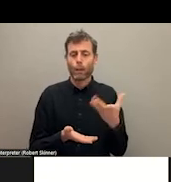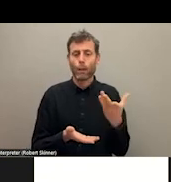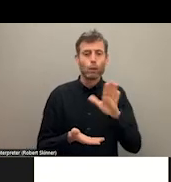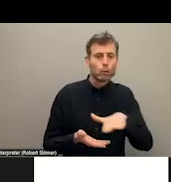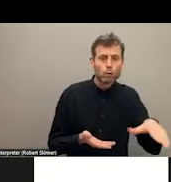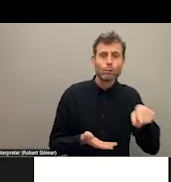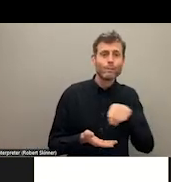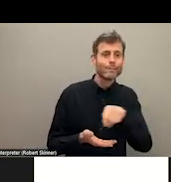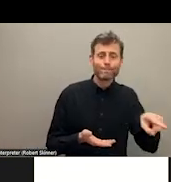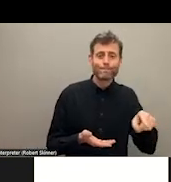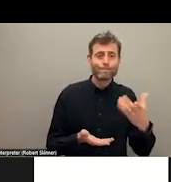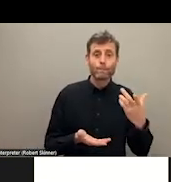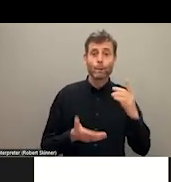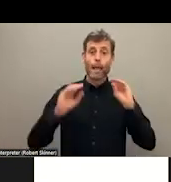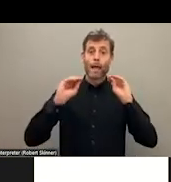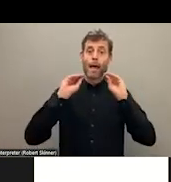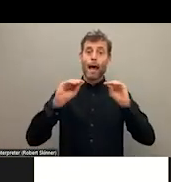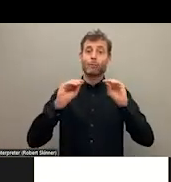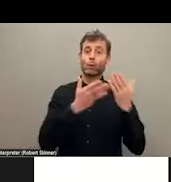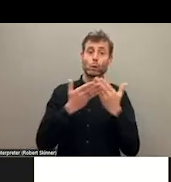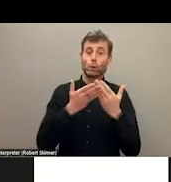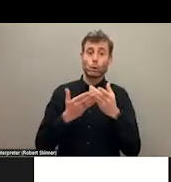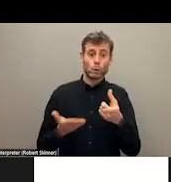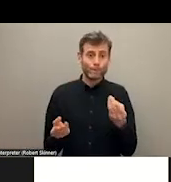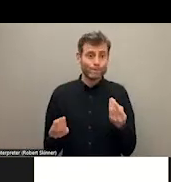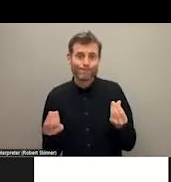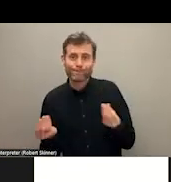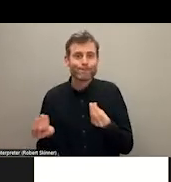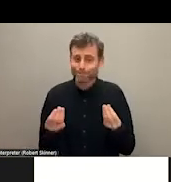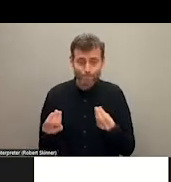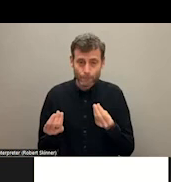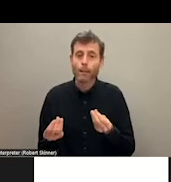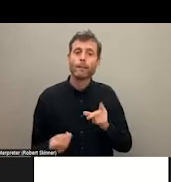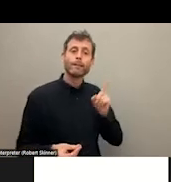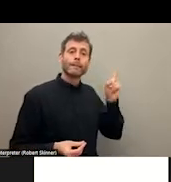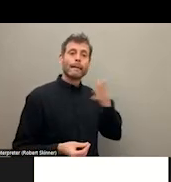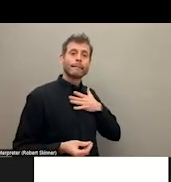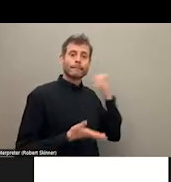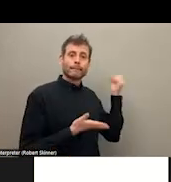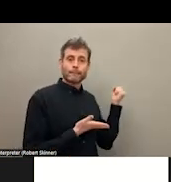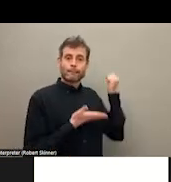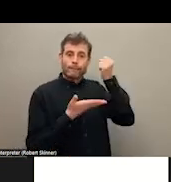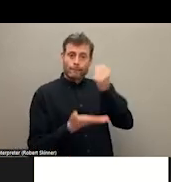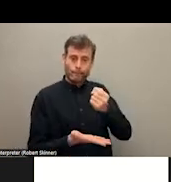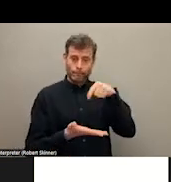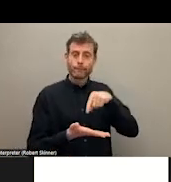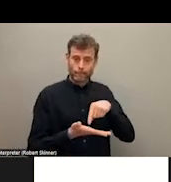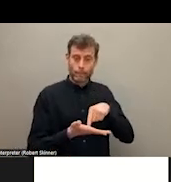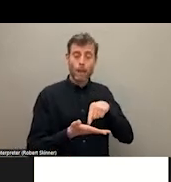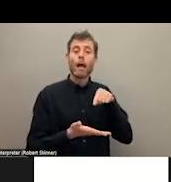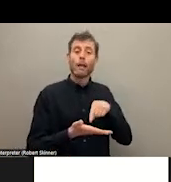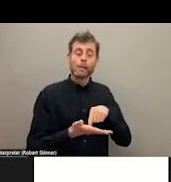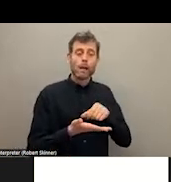for higher education, they really need digital tablets with artificial intelligence, with accessible